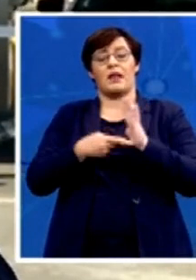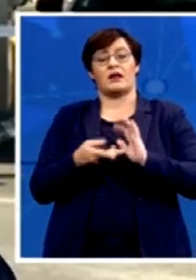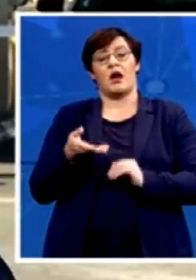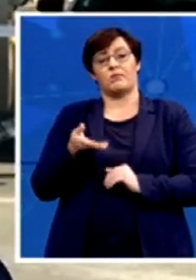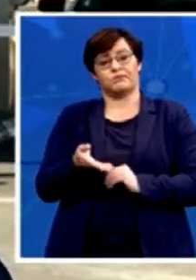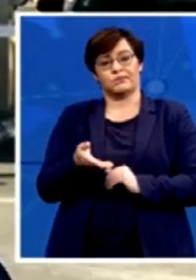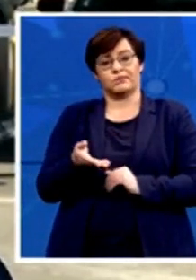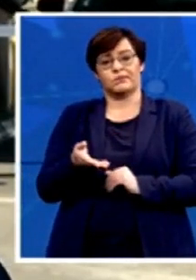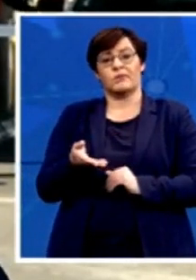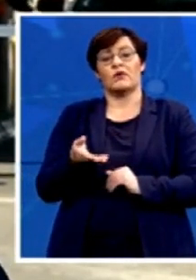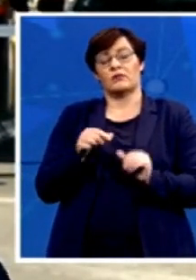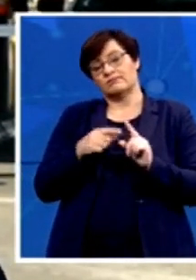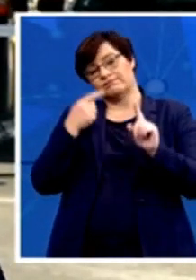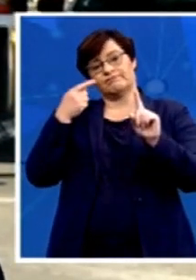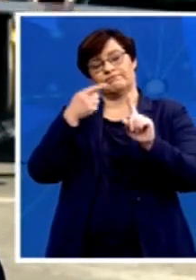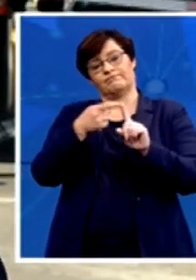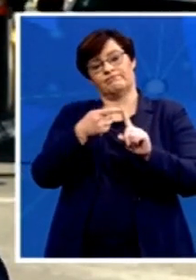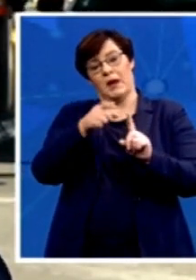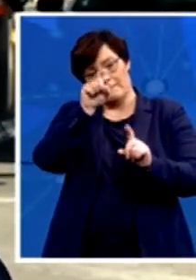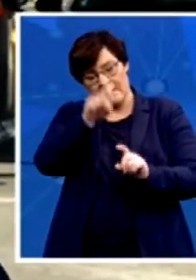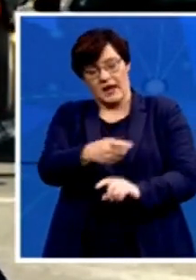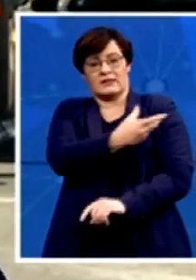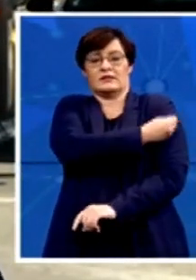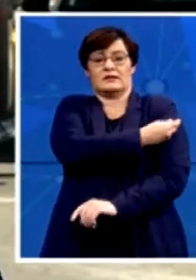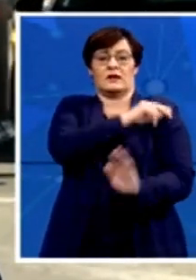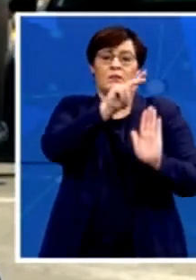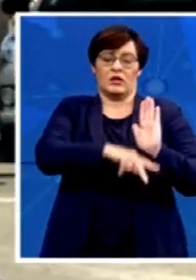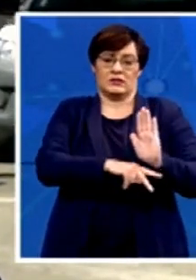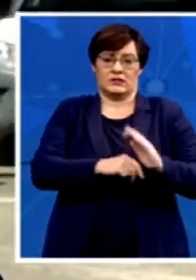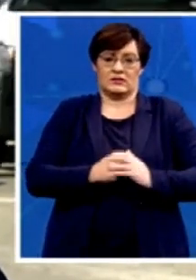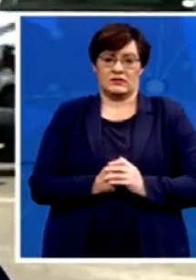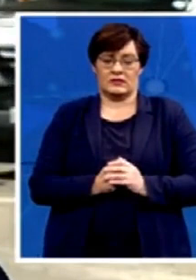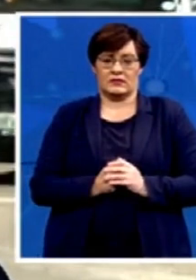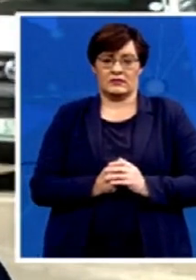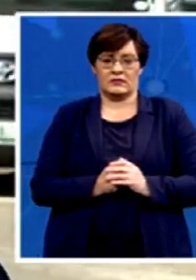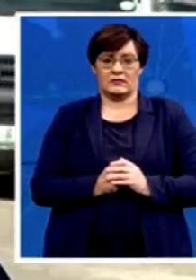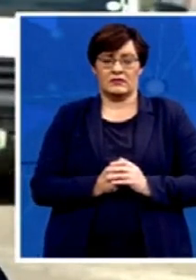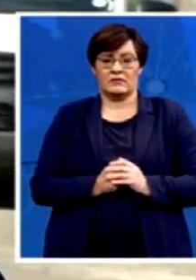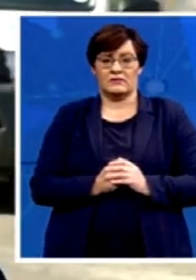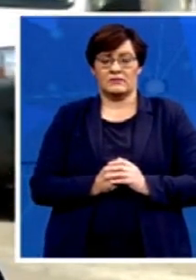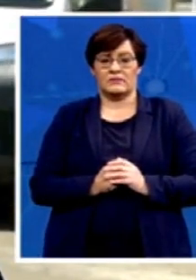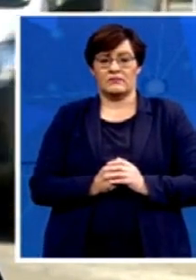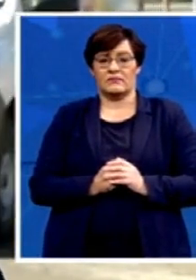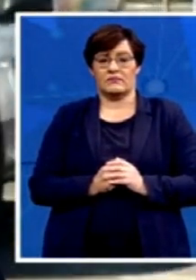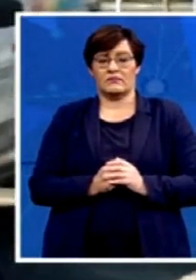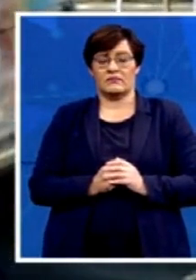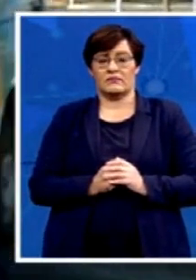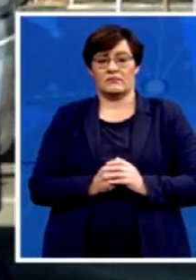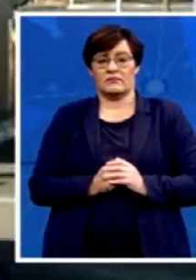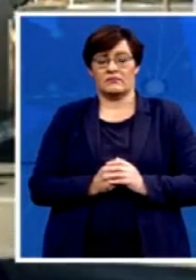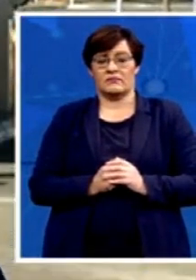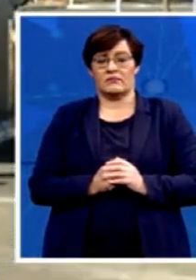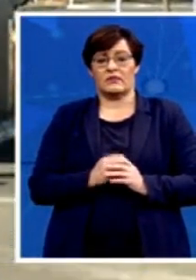having a mandatory vaccination policy at the University of the Free State. Of course, that in plans of having staff and students return to